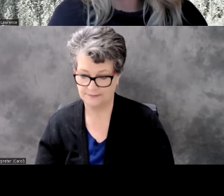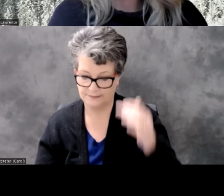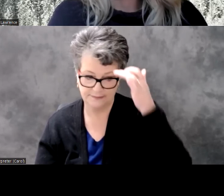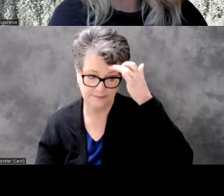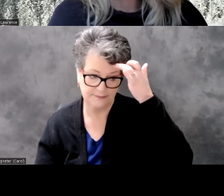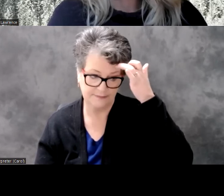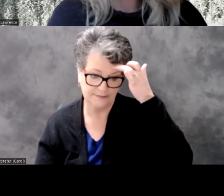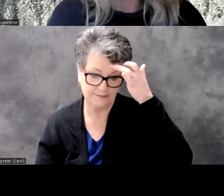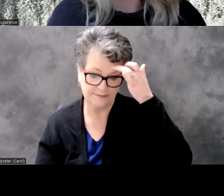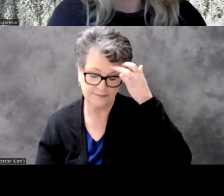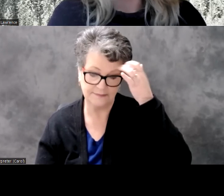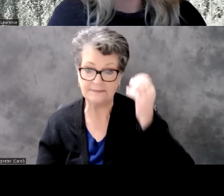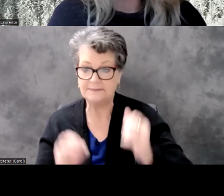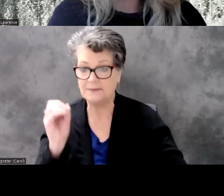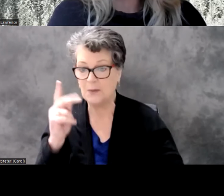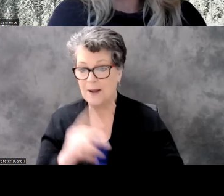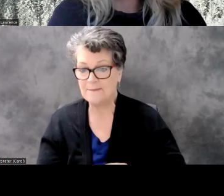Okay.